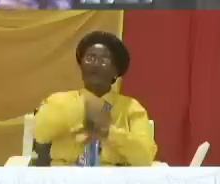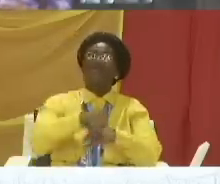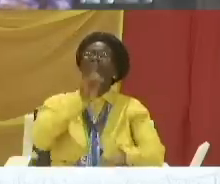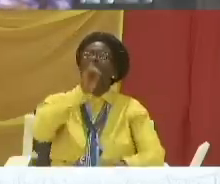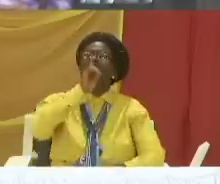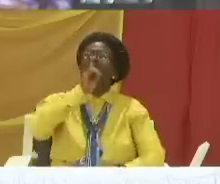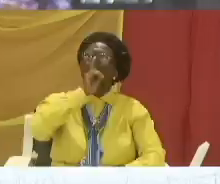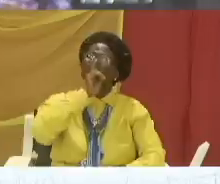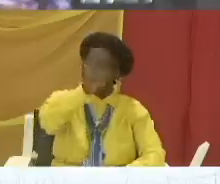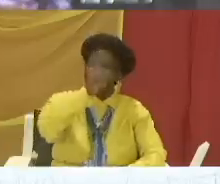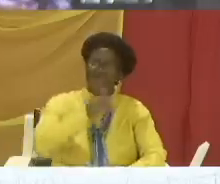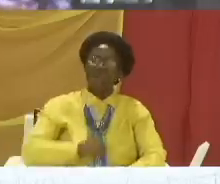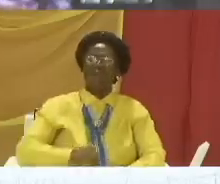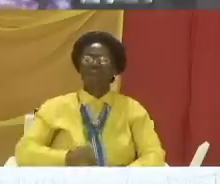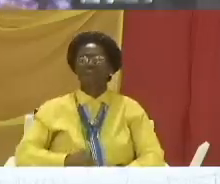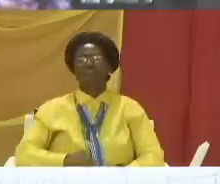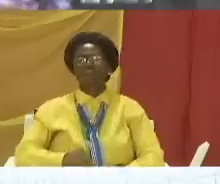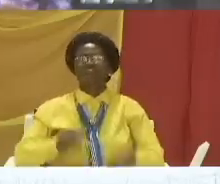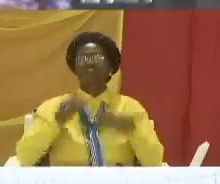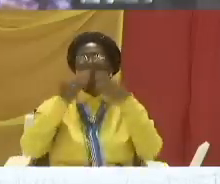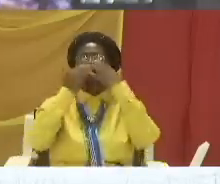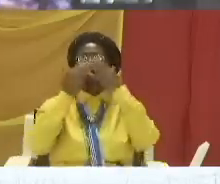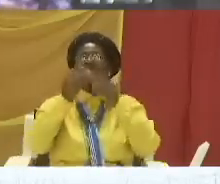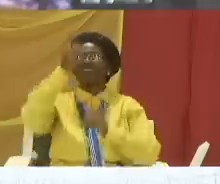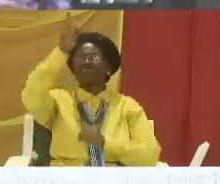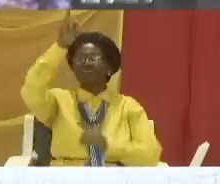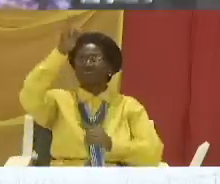Oh, my Lord.